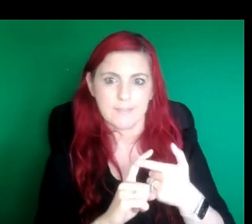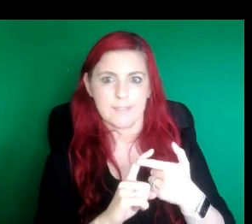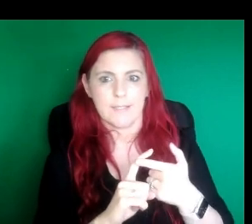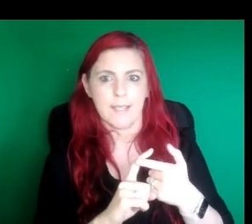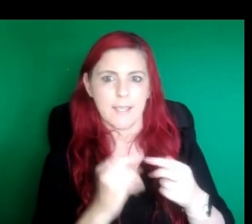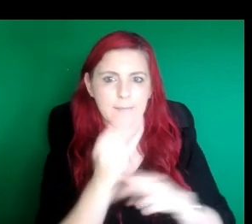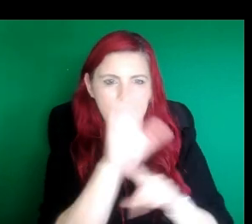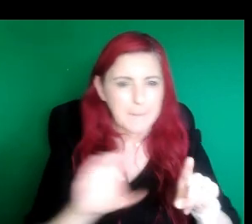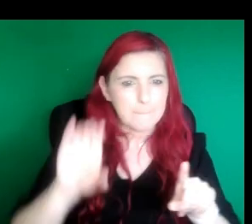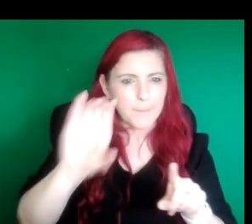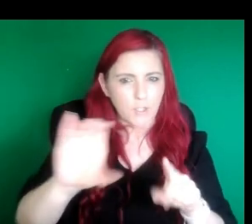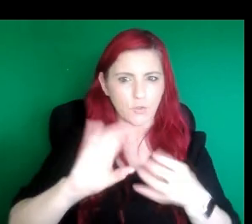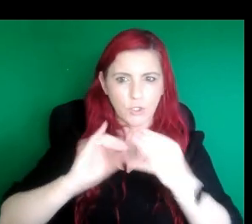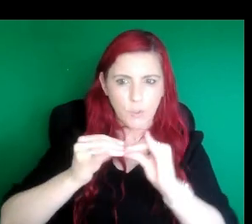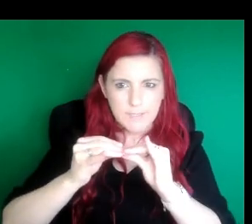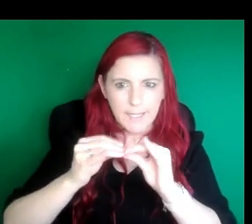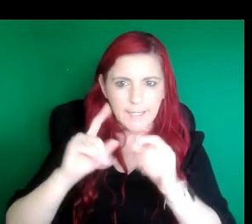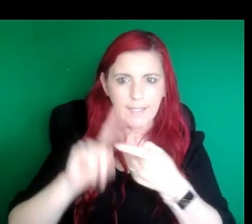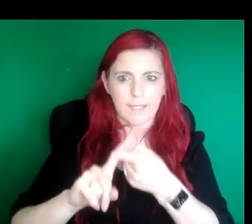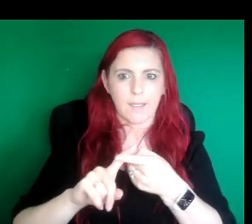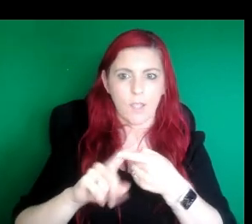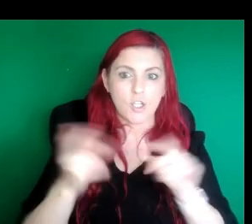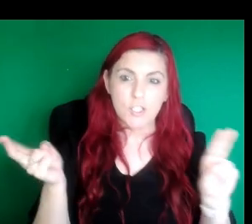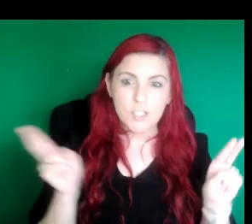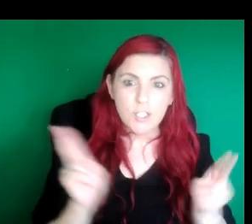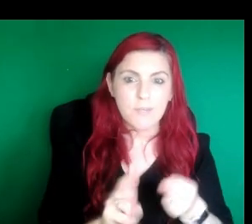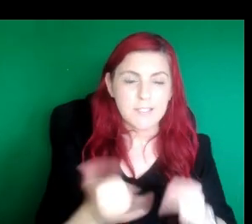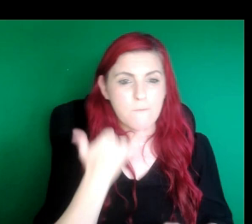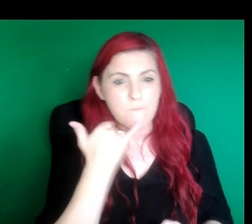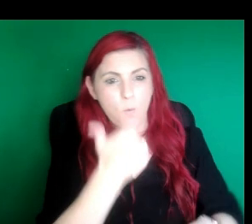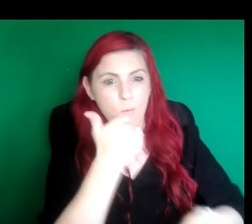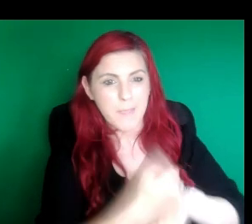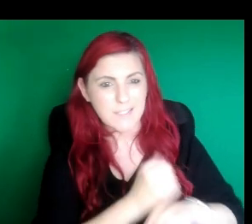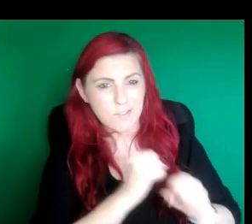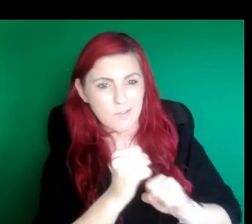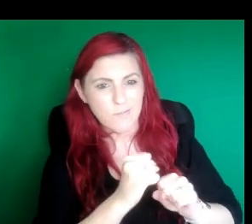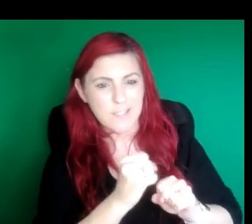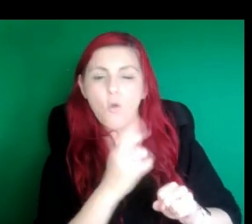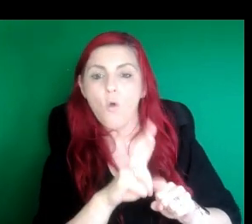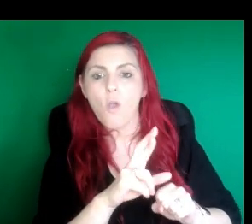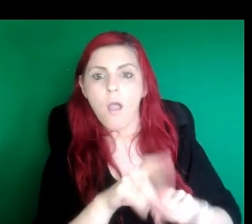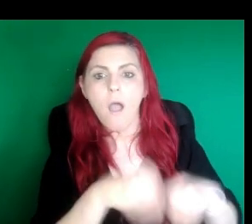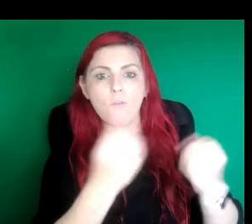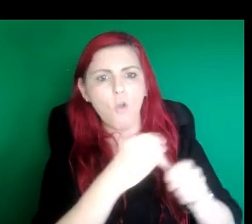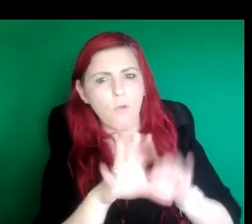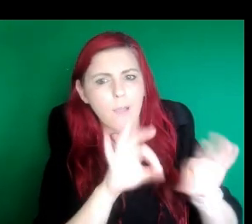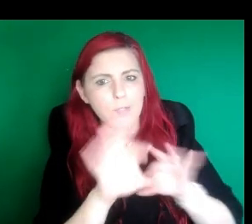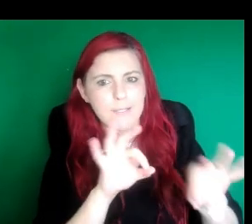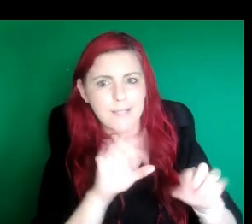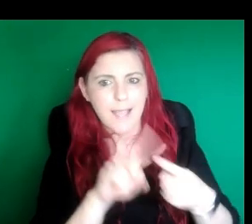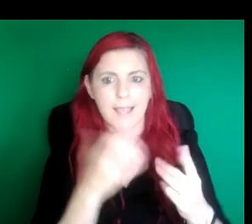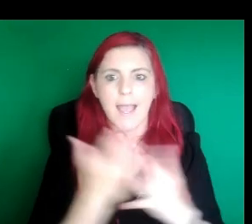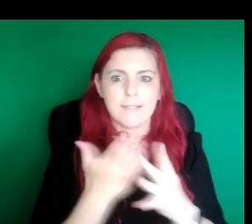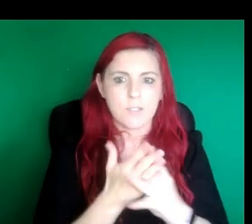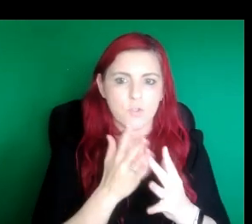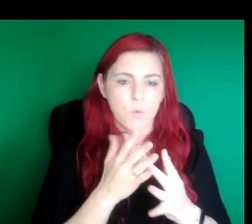interpretation of public events, sort of decrease the amount of phone-based services, or an alternative at least to the phone-based services. And again, access to high